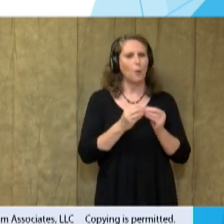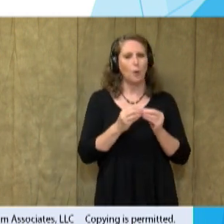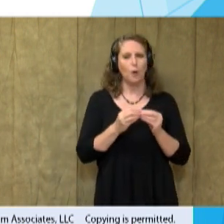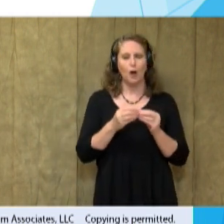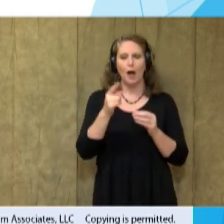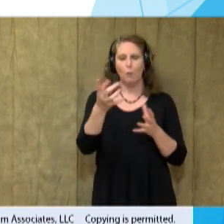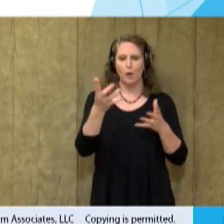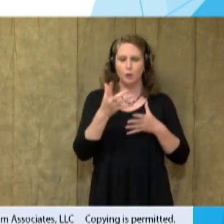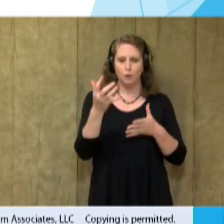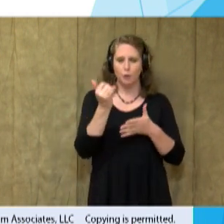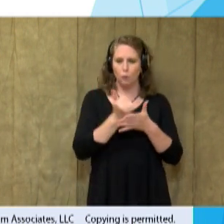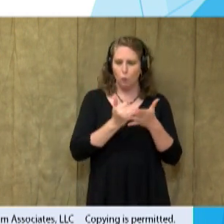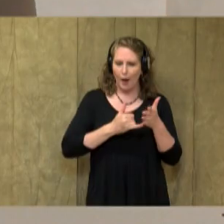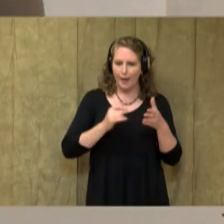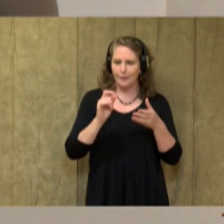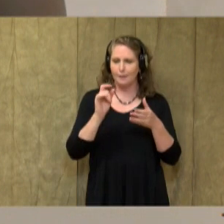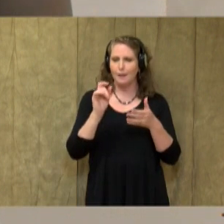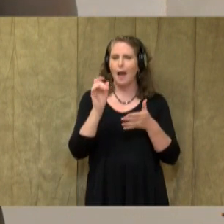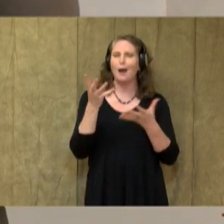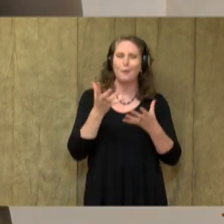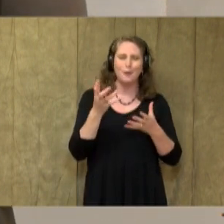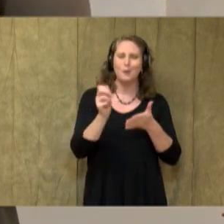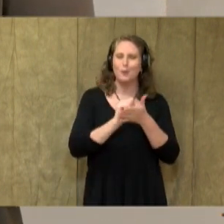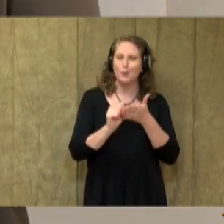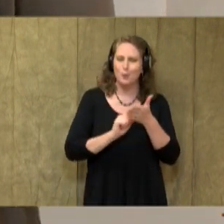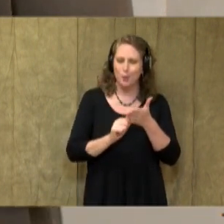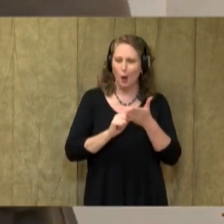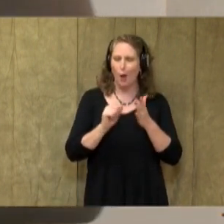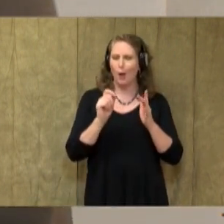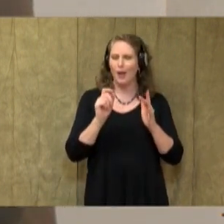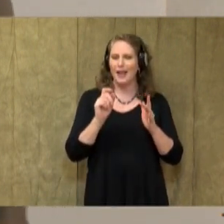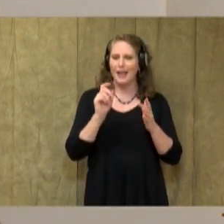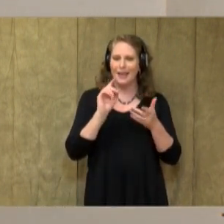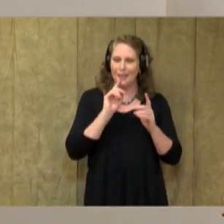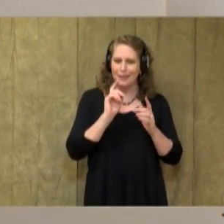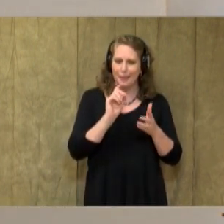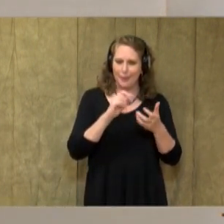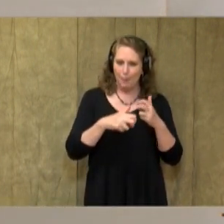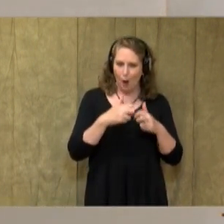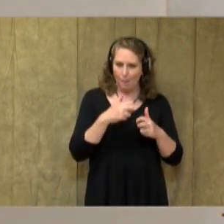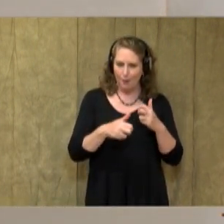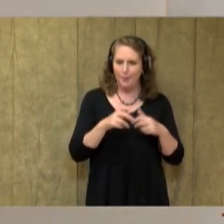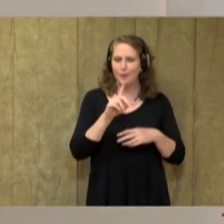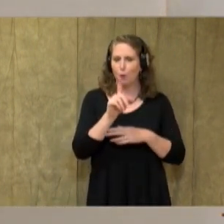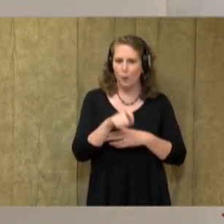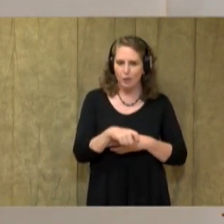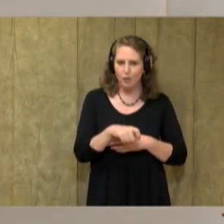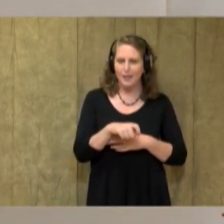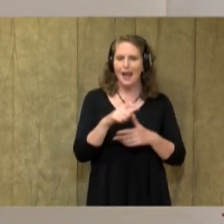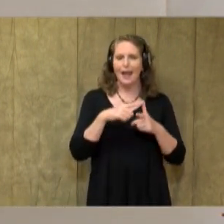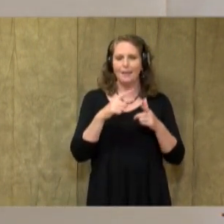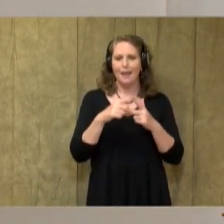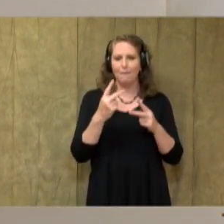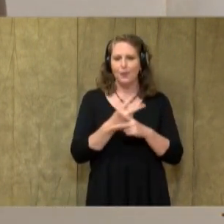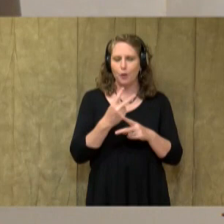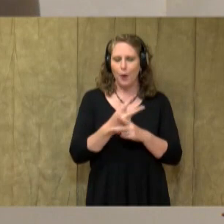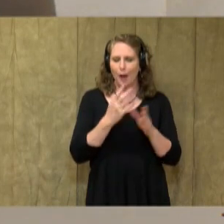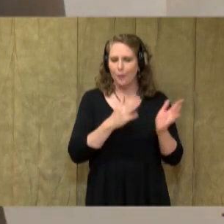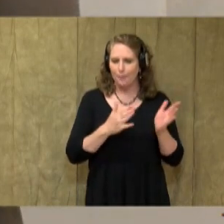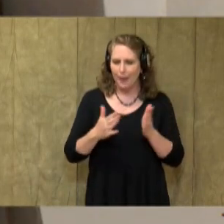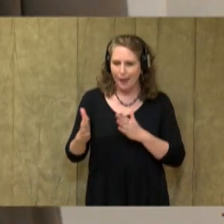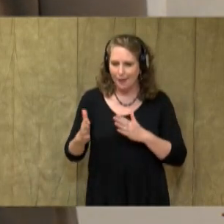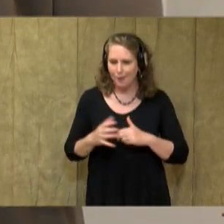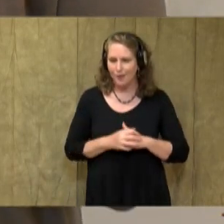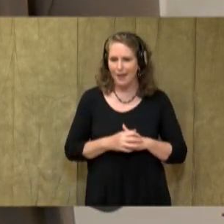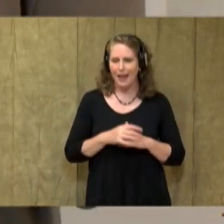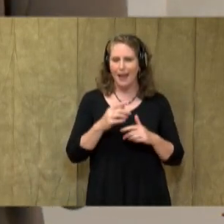write this problem down, and then I want you to solve it when we finish using that picture strategy and that base 10 strategy that I just showed you.